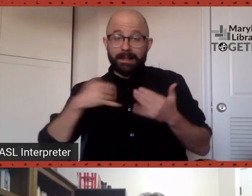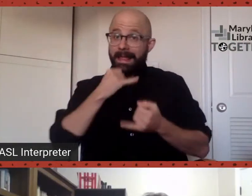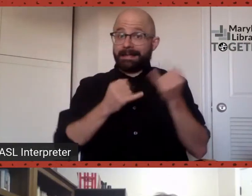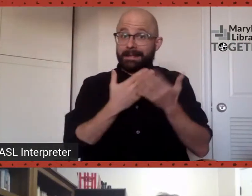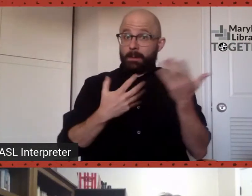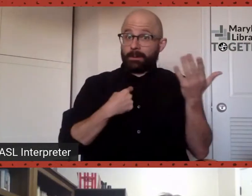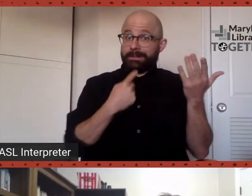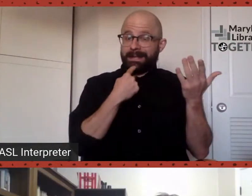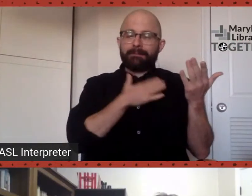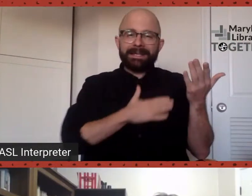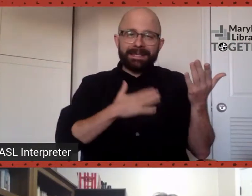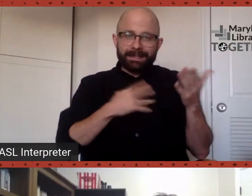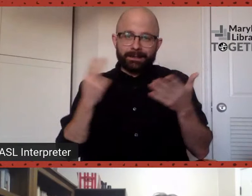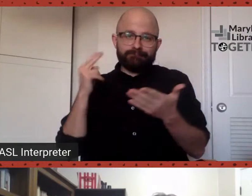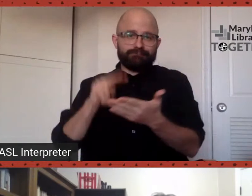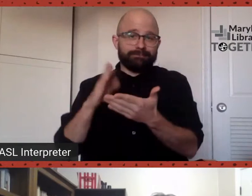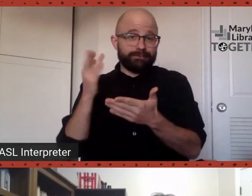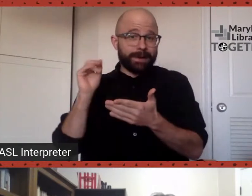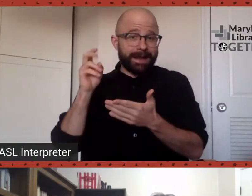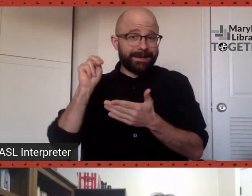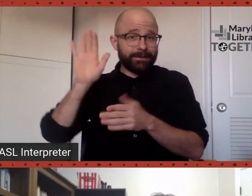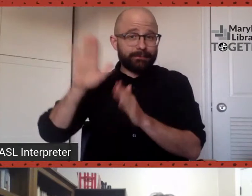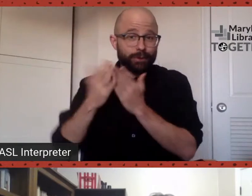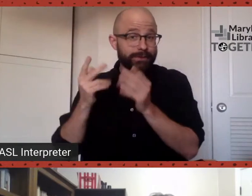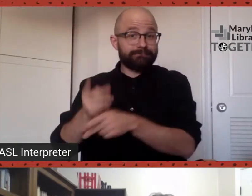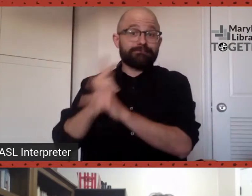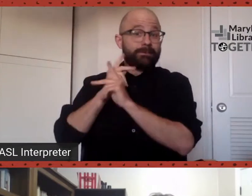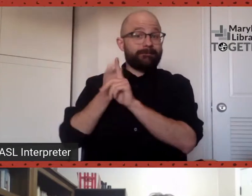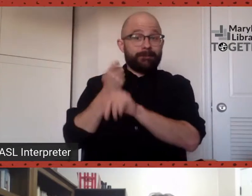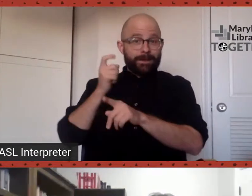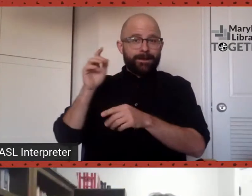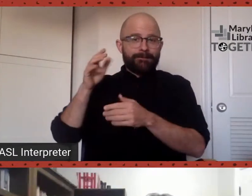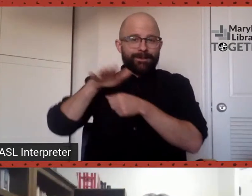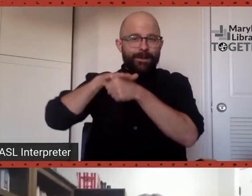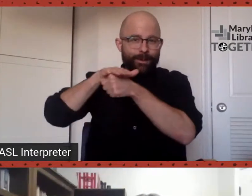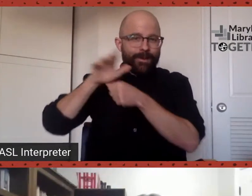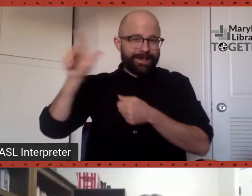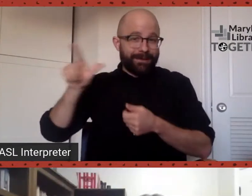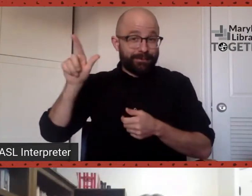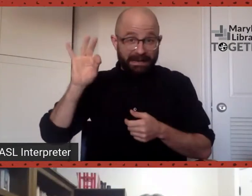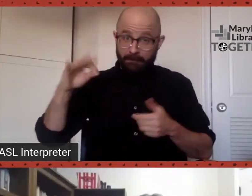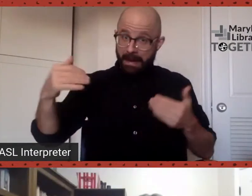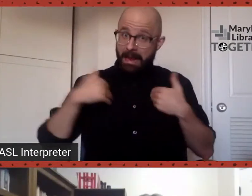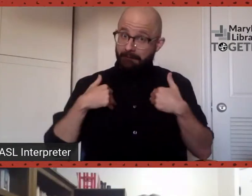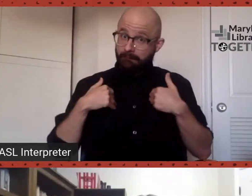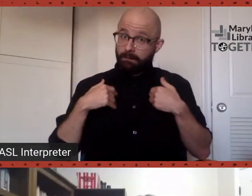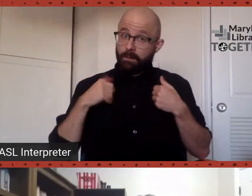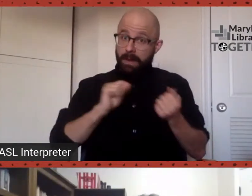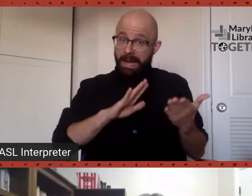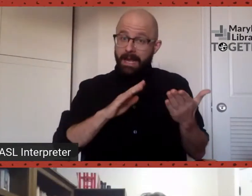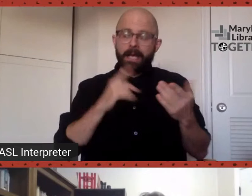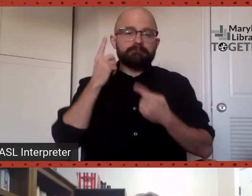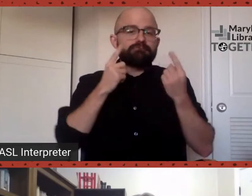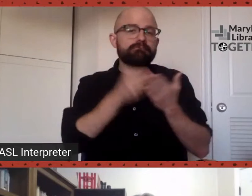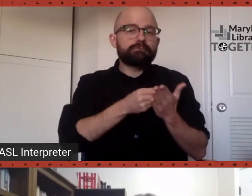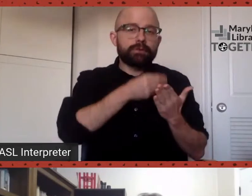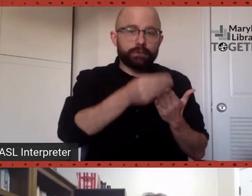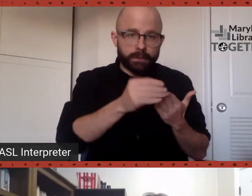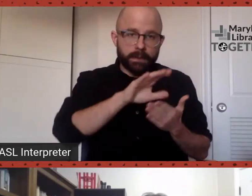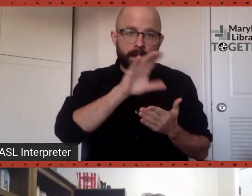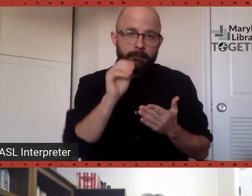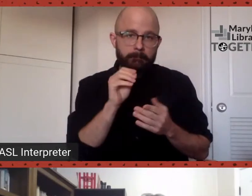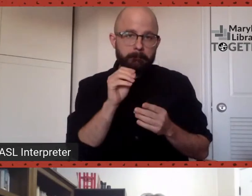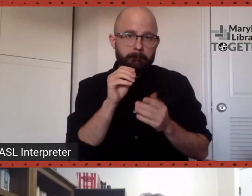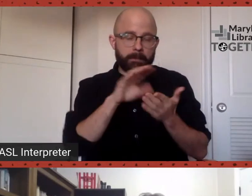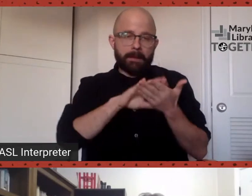please, please check out Brandon's books from your local public library. And if you have the means, we invite you to please consider purchasing a copy of his books from